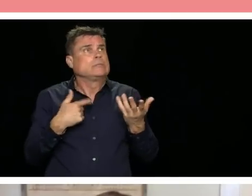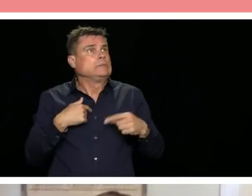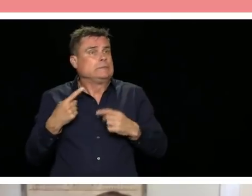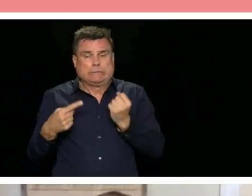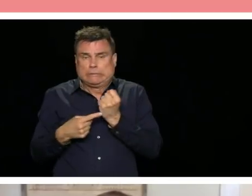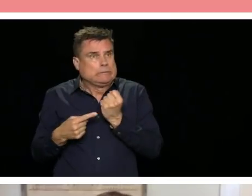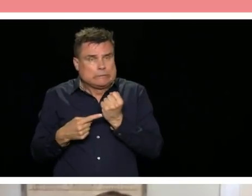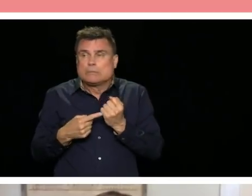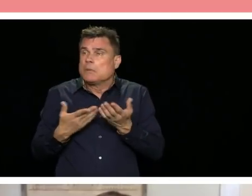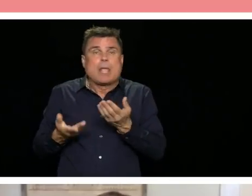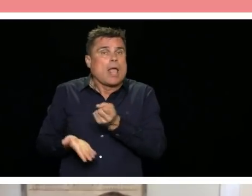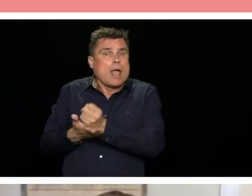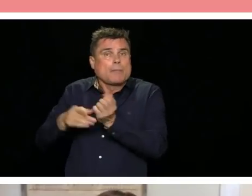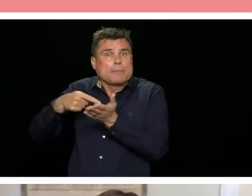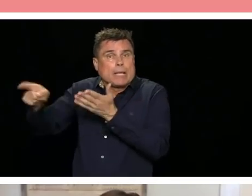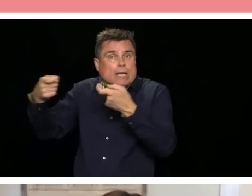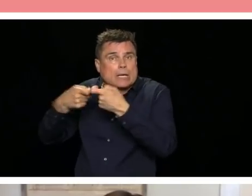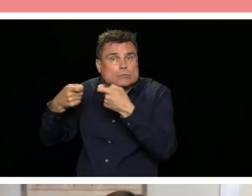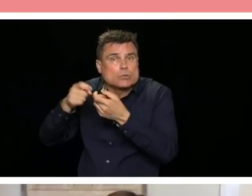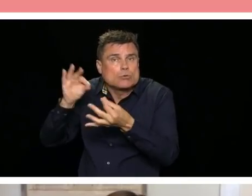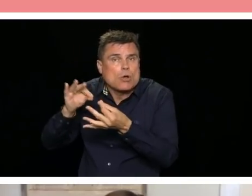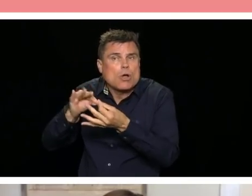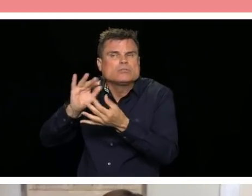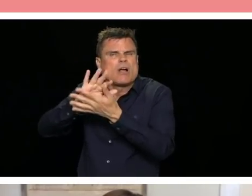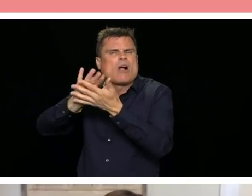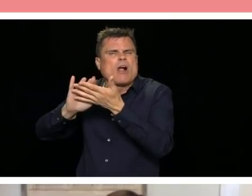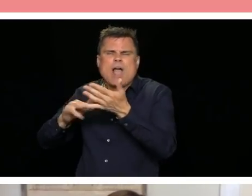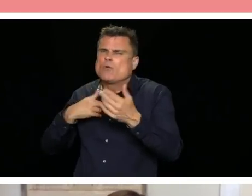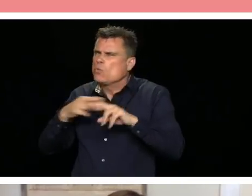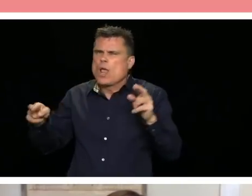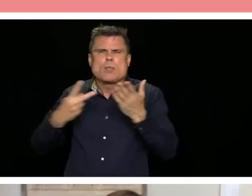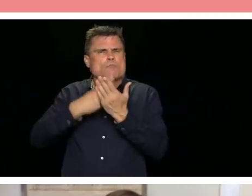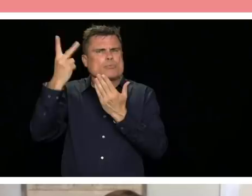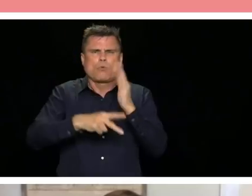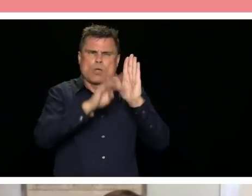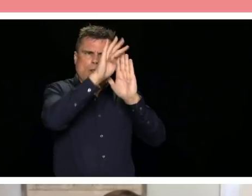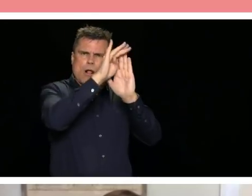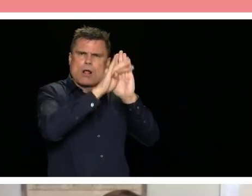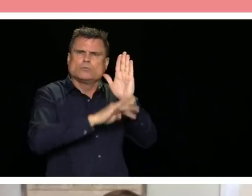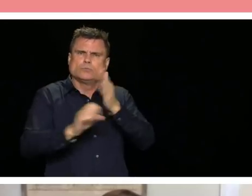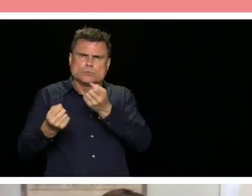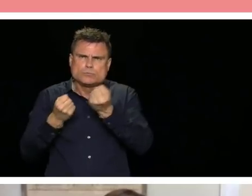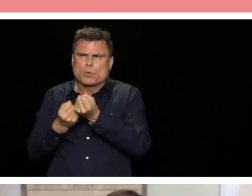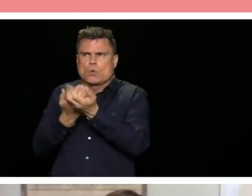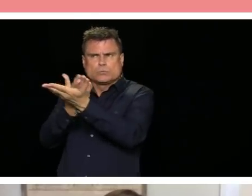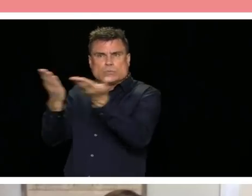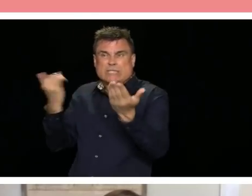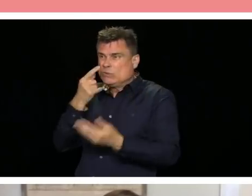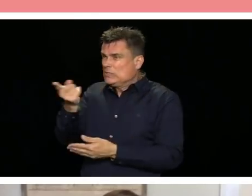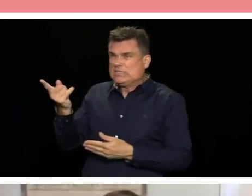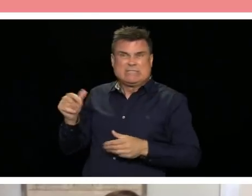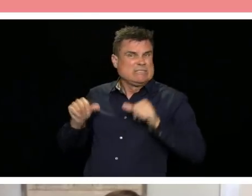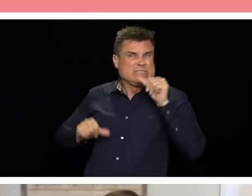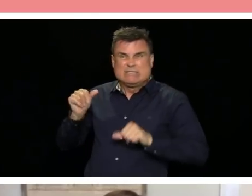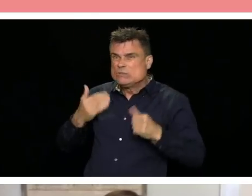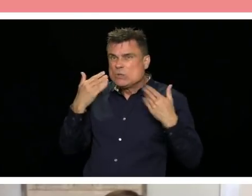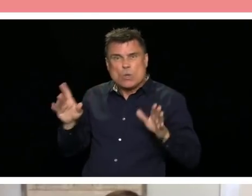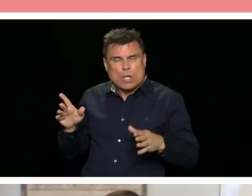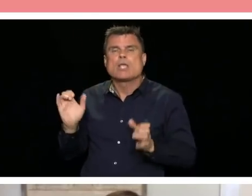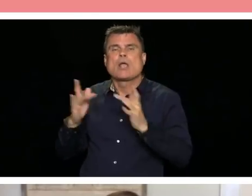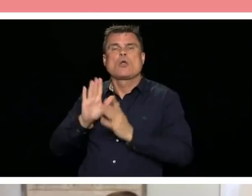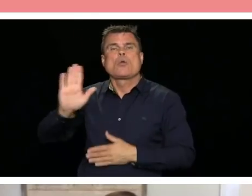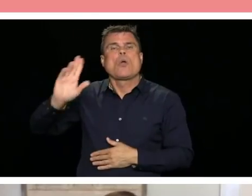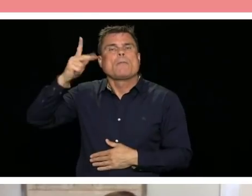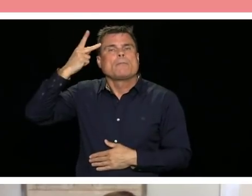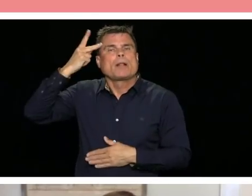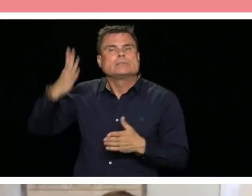for more information on the list of all the services available. And at the same time, of course, during COVID, we had a second dollar an